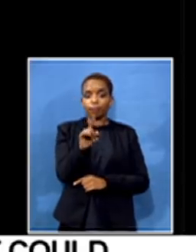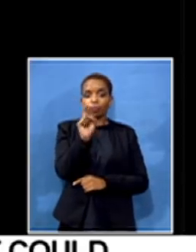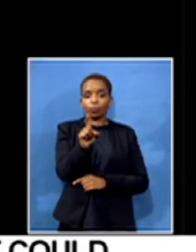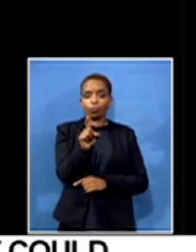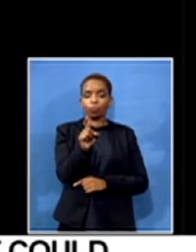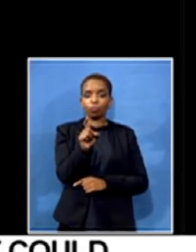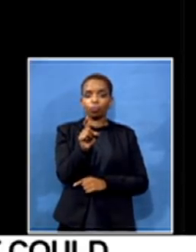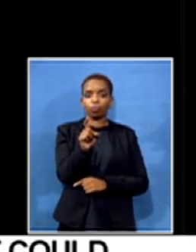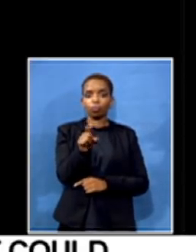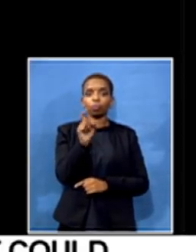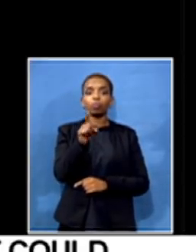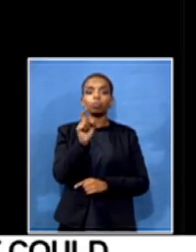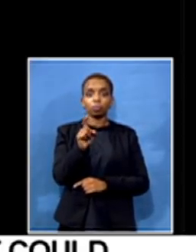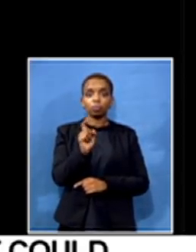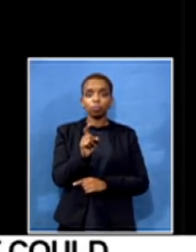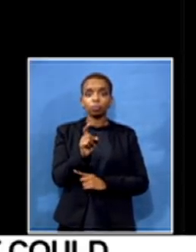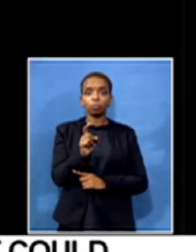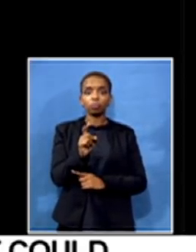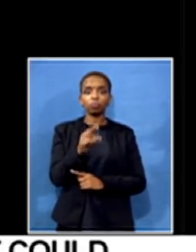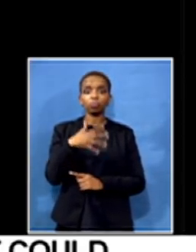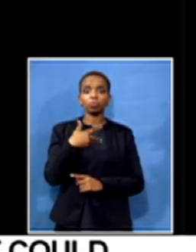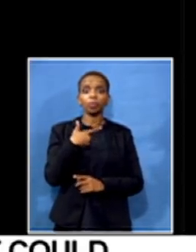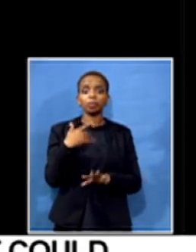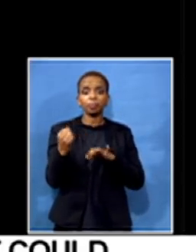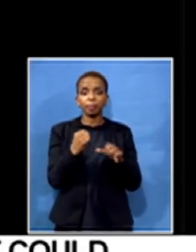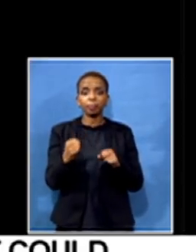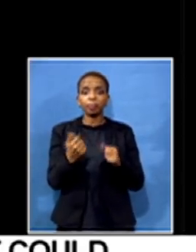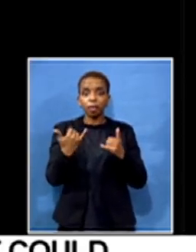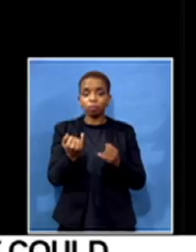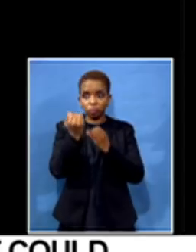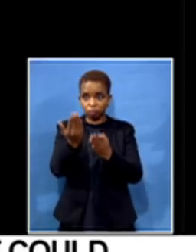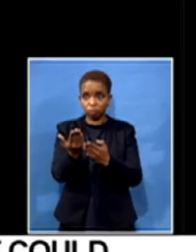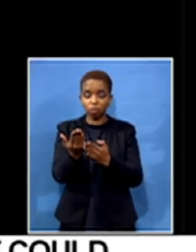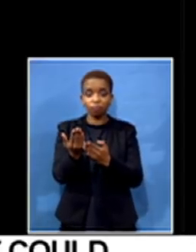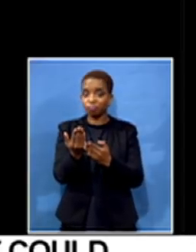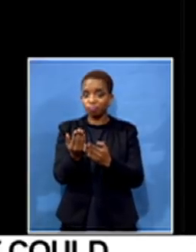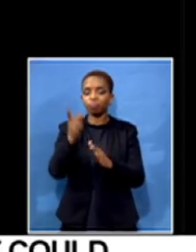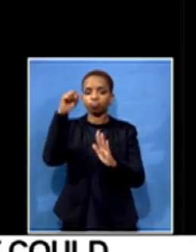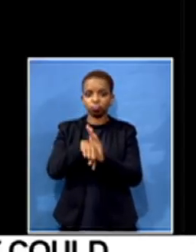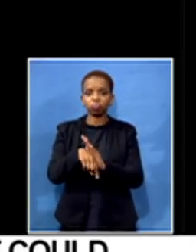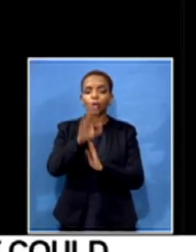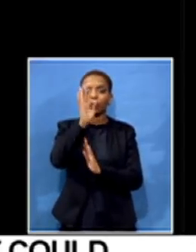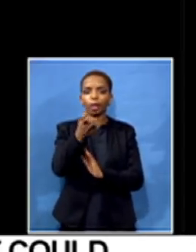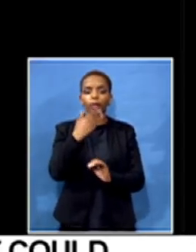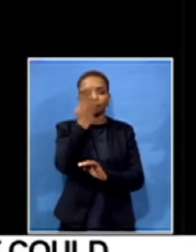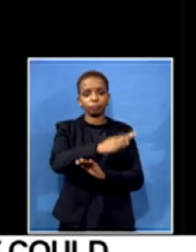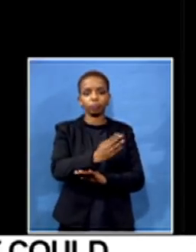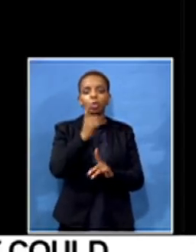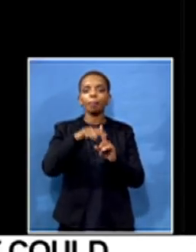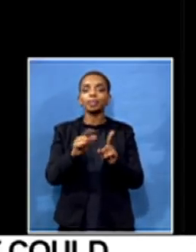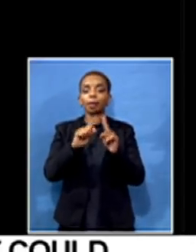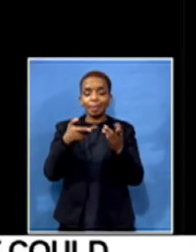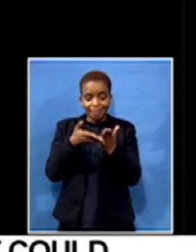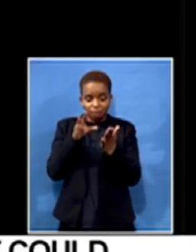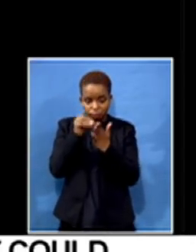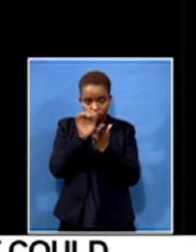are actually forfeiting your turn, I will give to Honorable Klute, but I first want this one that said KZN.